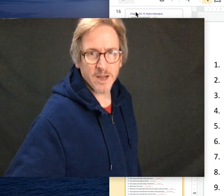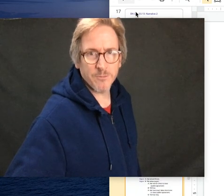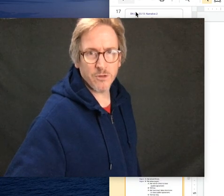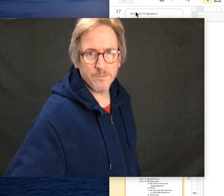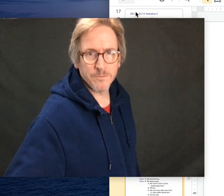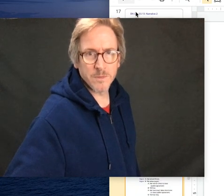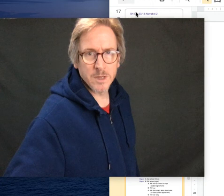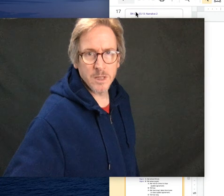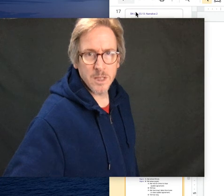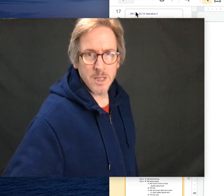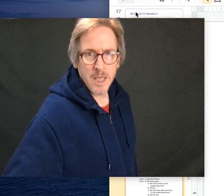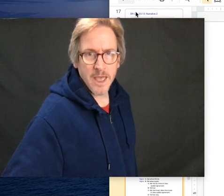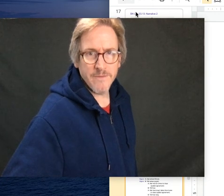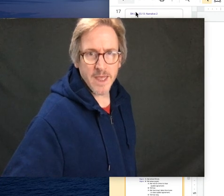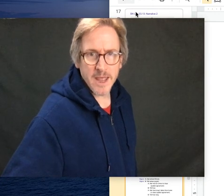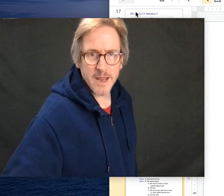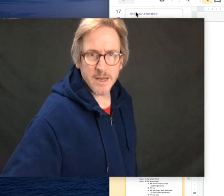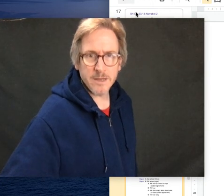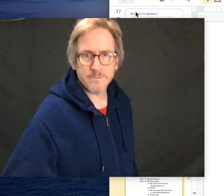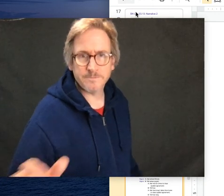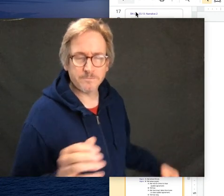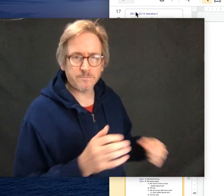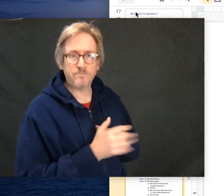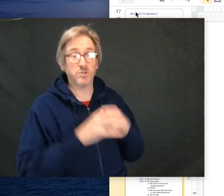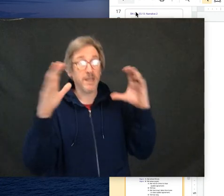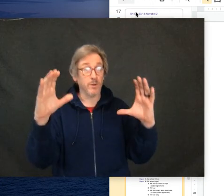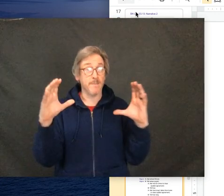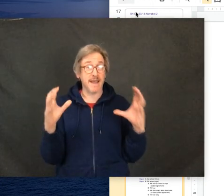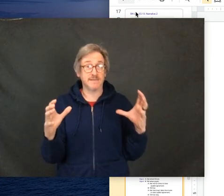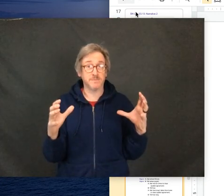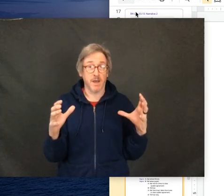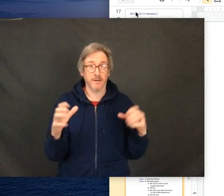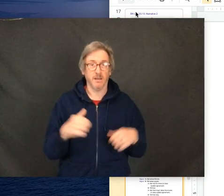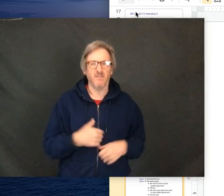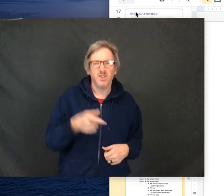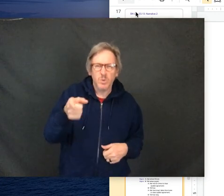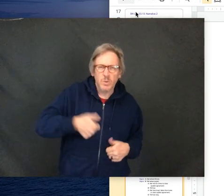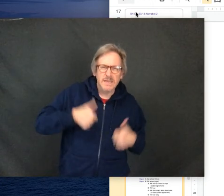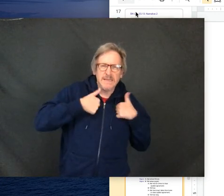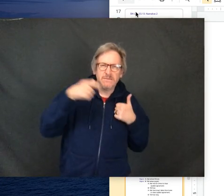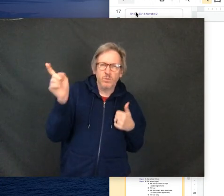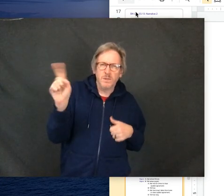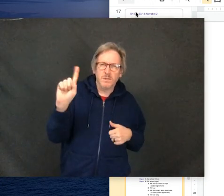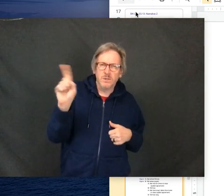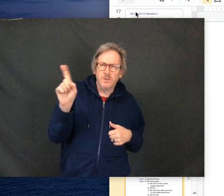for April. And then, so again, we come back to this model of